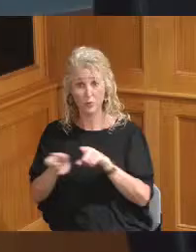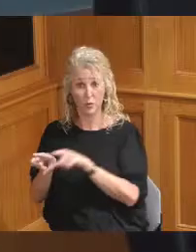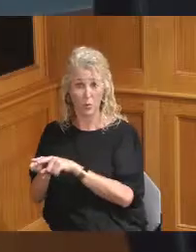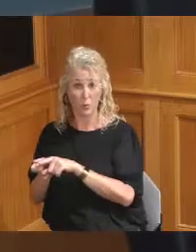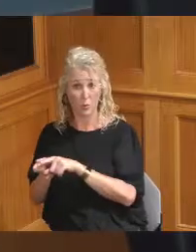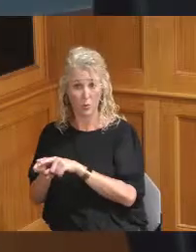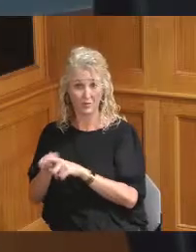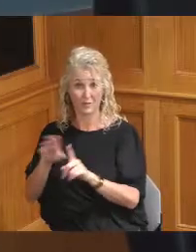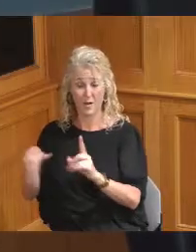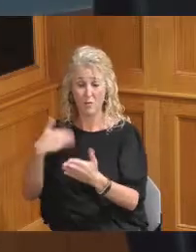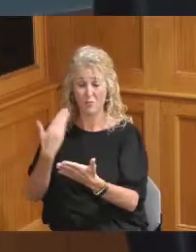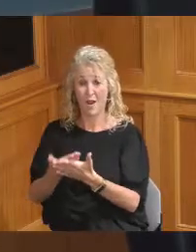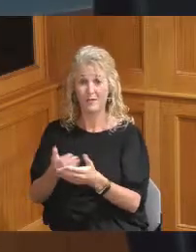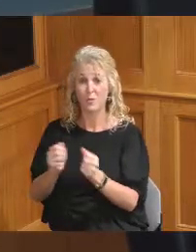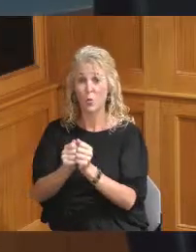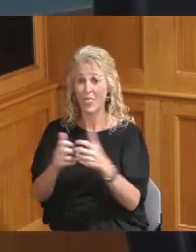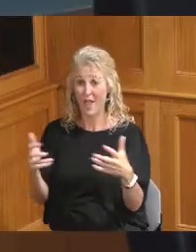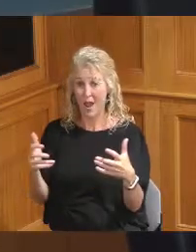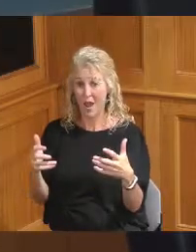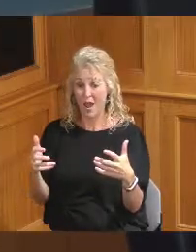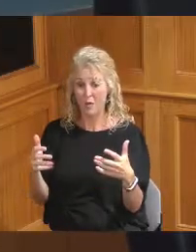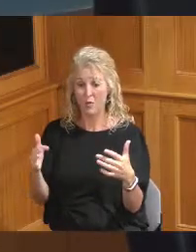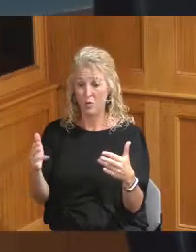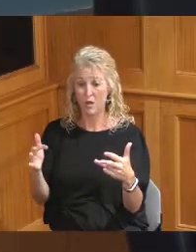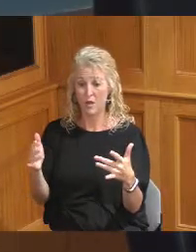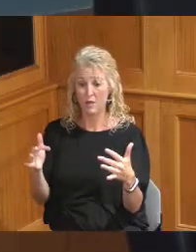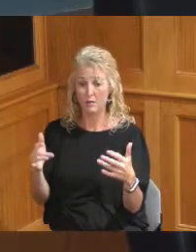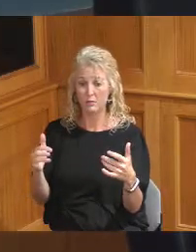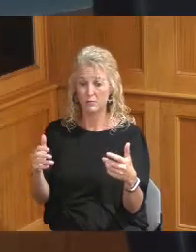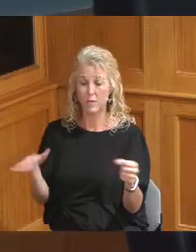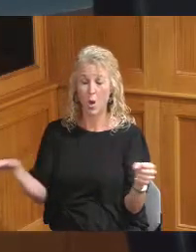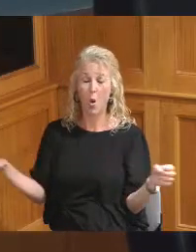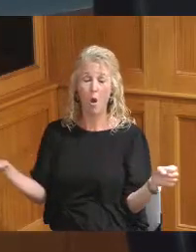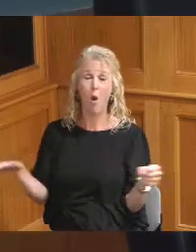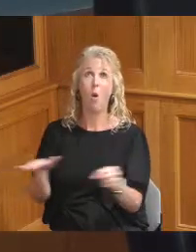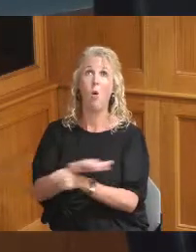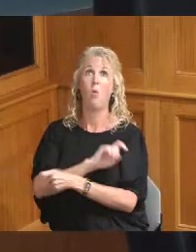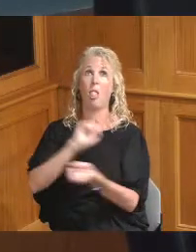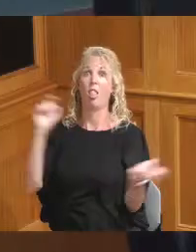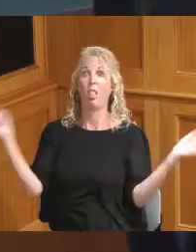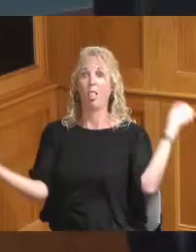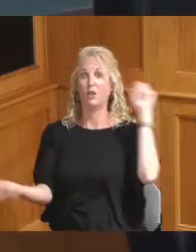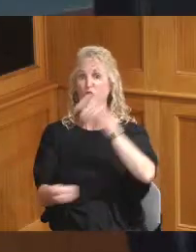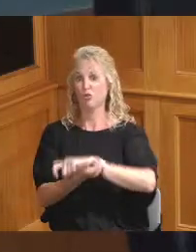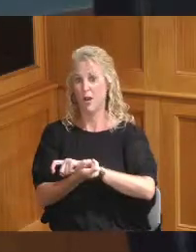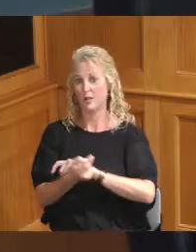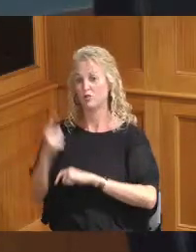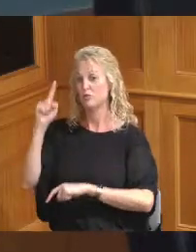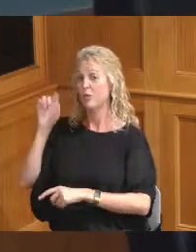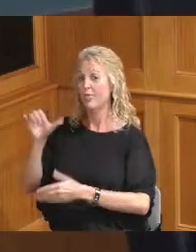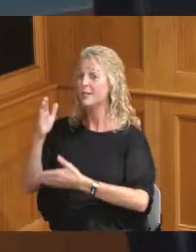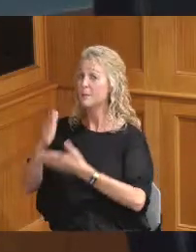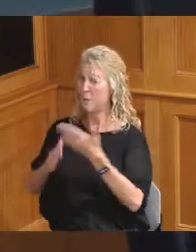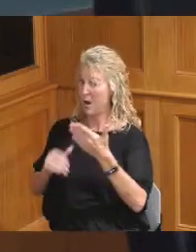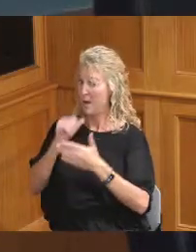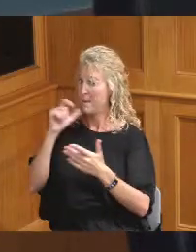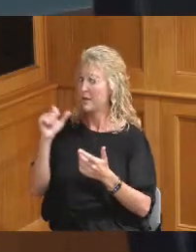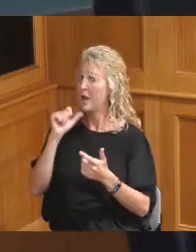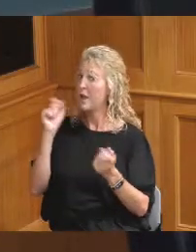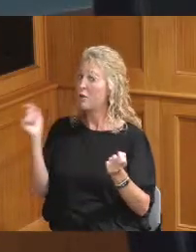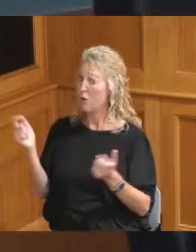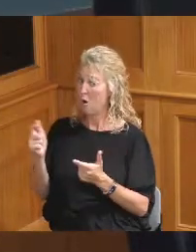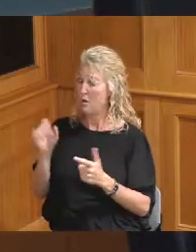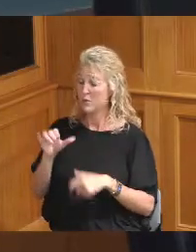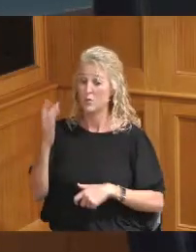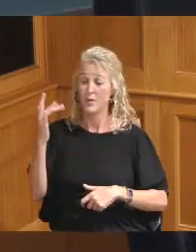and gets to that without having to have the input related to the impervious surface. That's part of it, but it's not all of it. And so that's